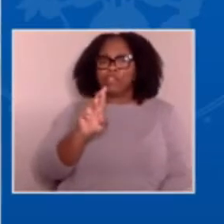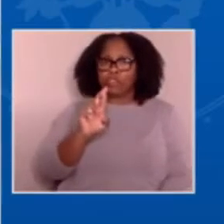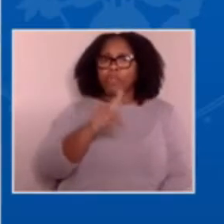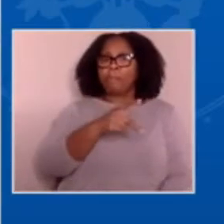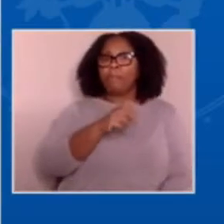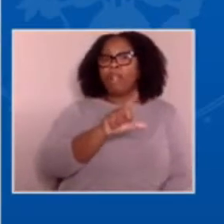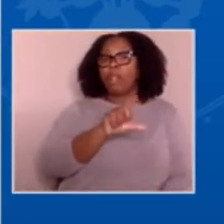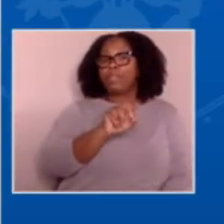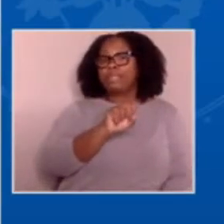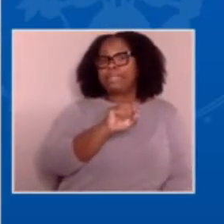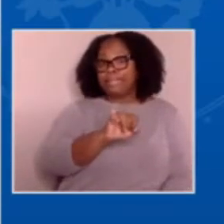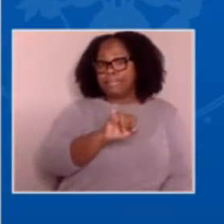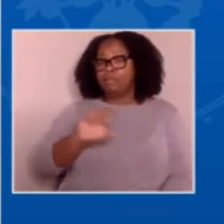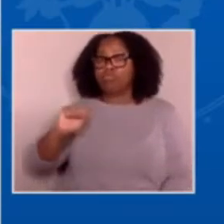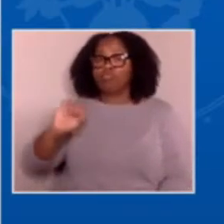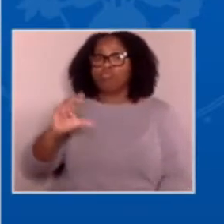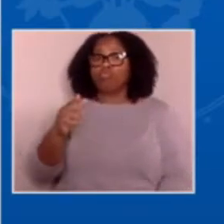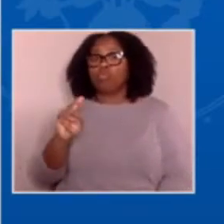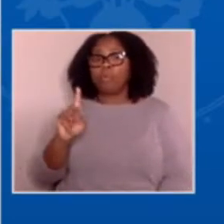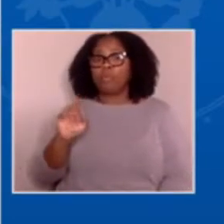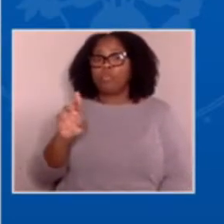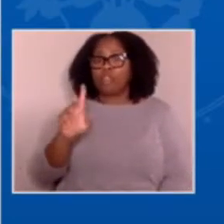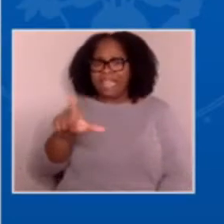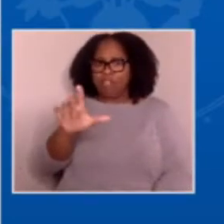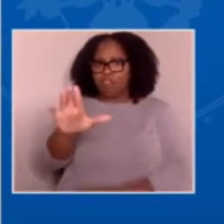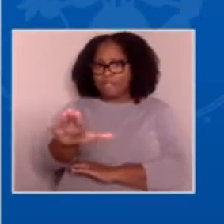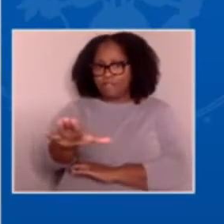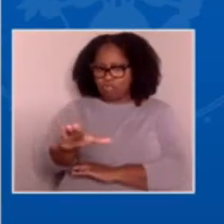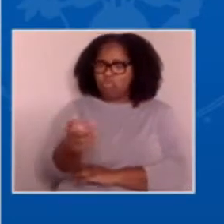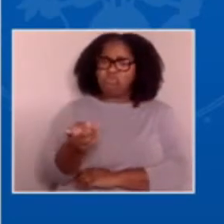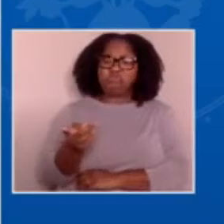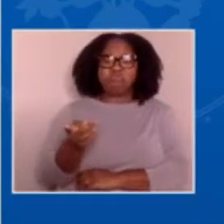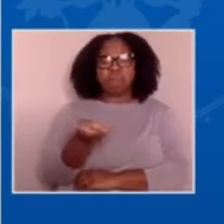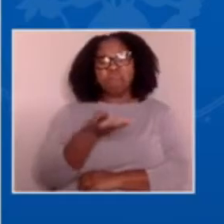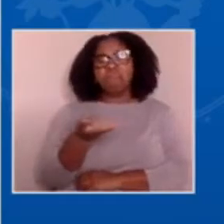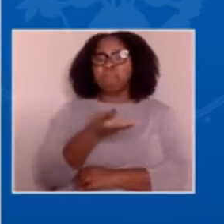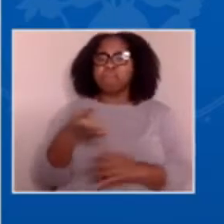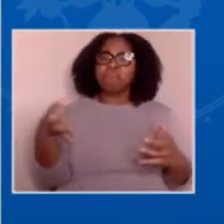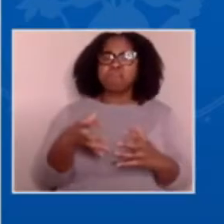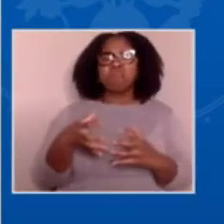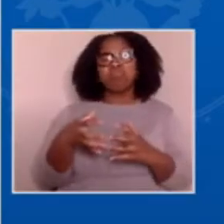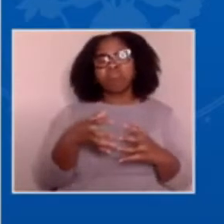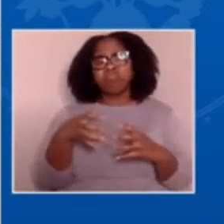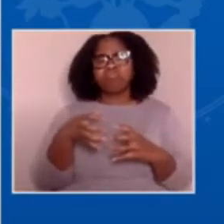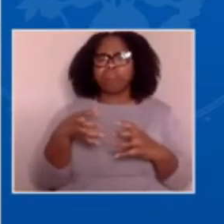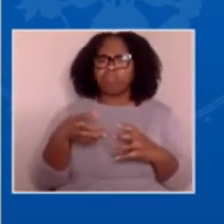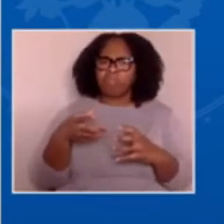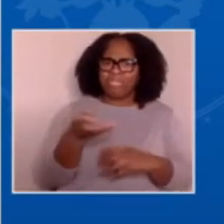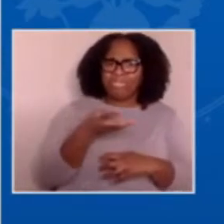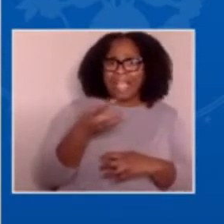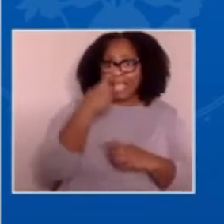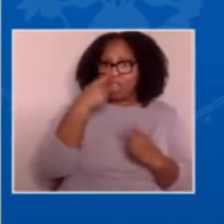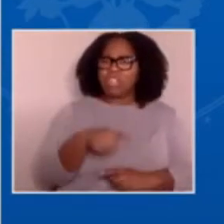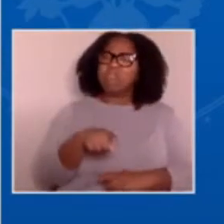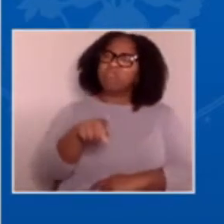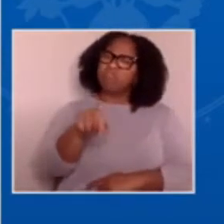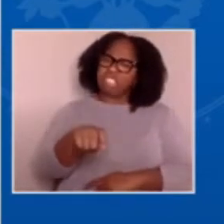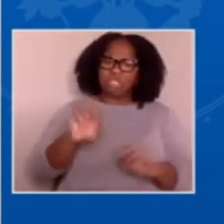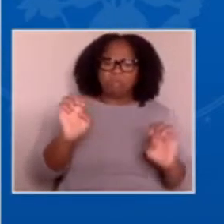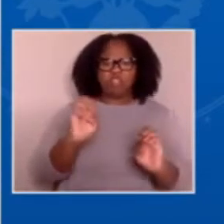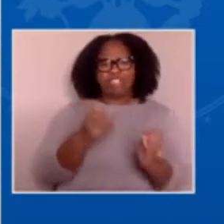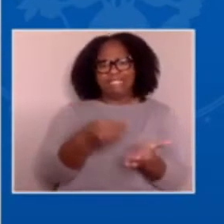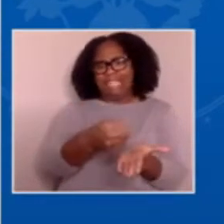afternoon uh they are going to be working in lock step and they're in lock step agreement that there needs to be emergency assistance and